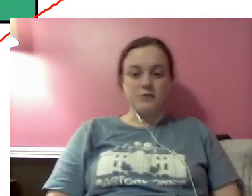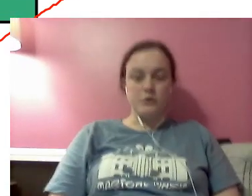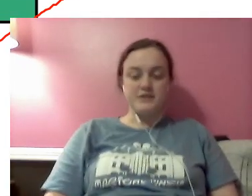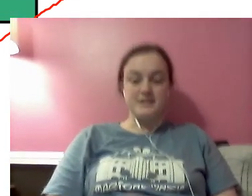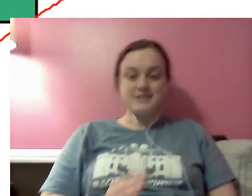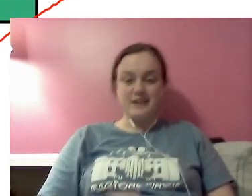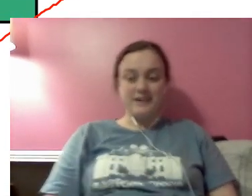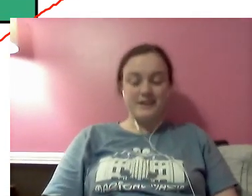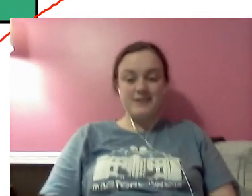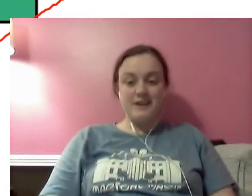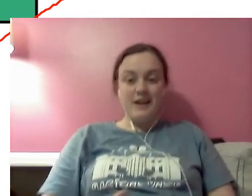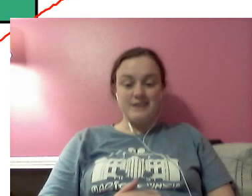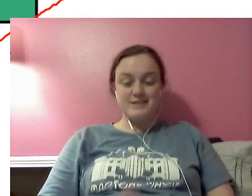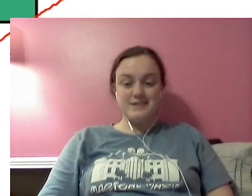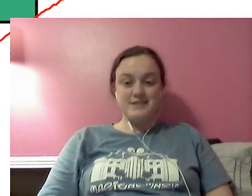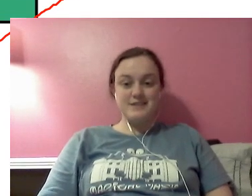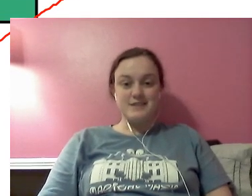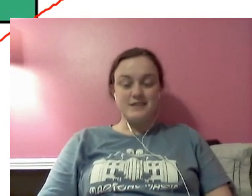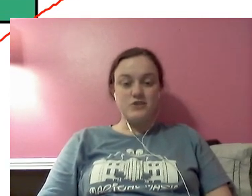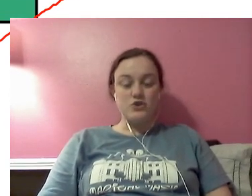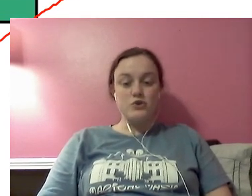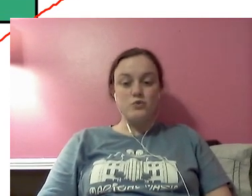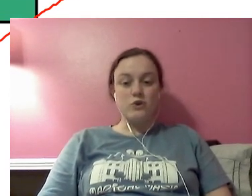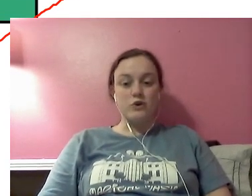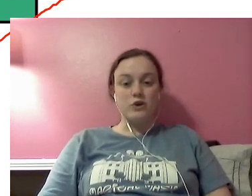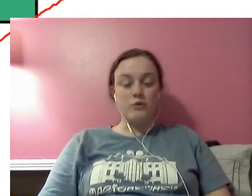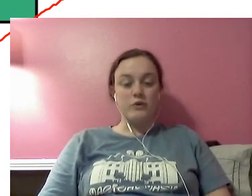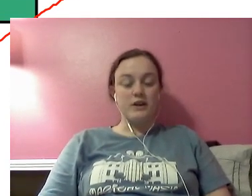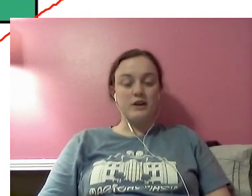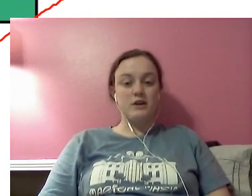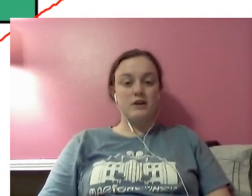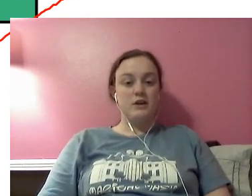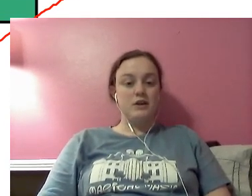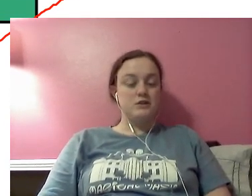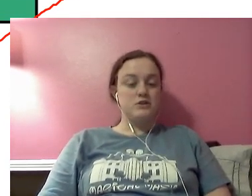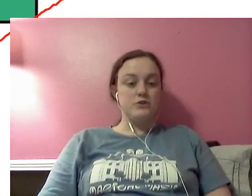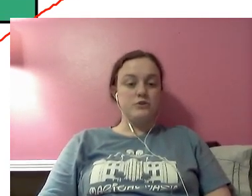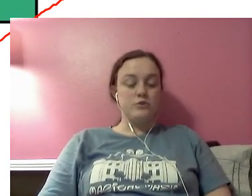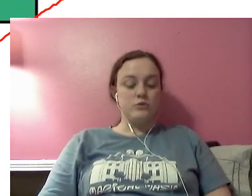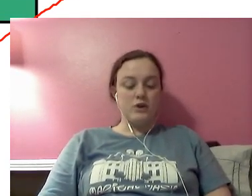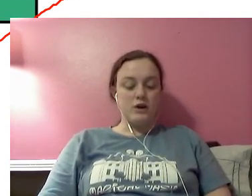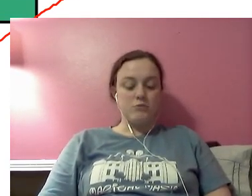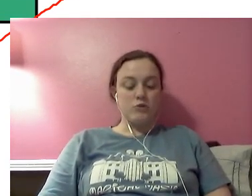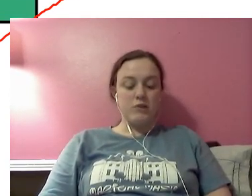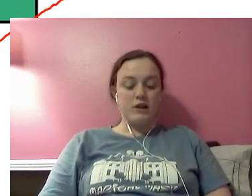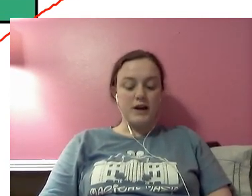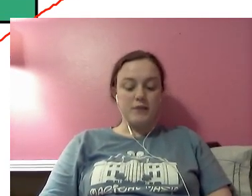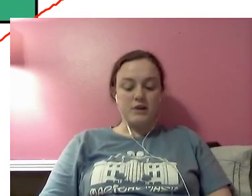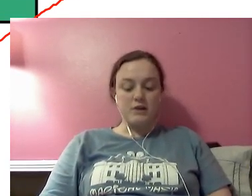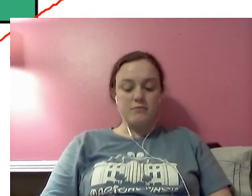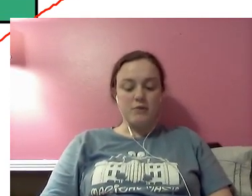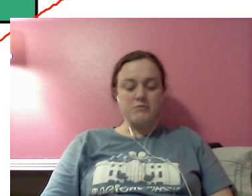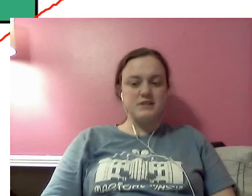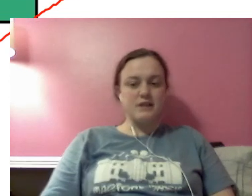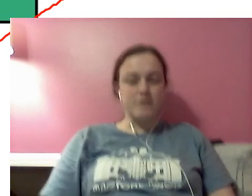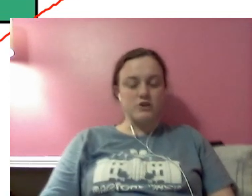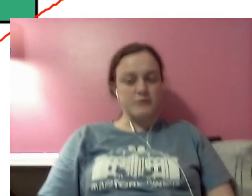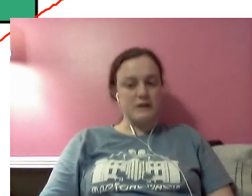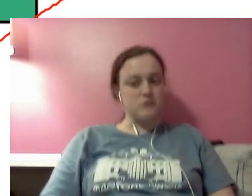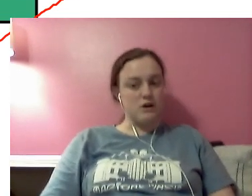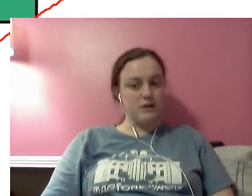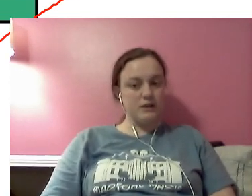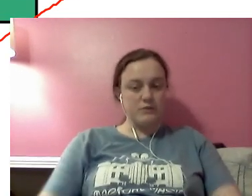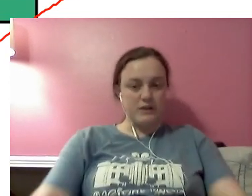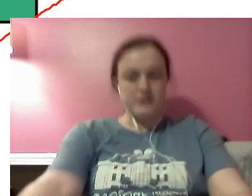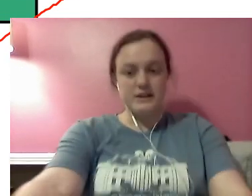I am going to sign a sentence and then you are going to reply. But I'm going to sign first